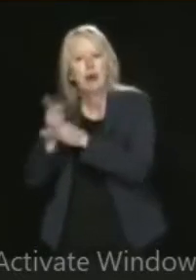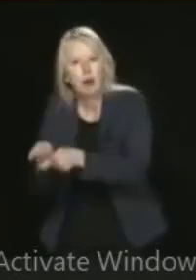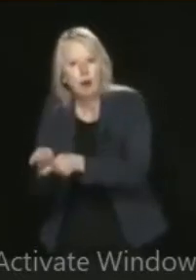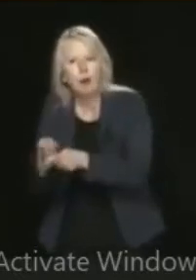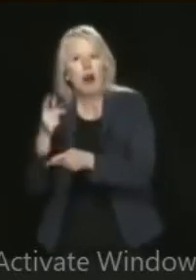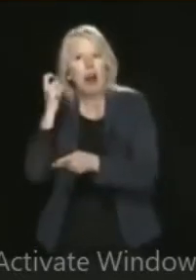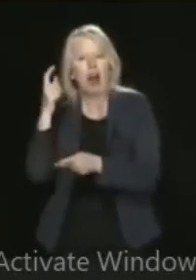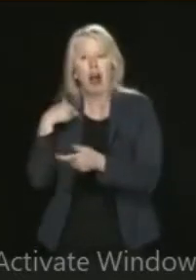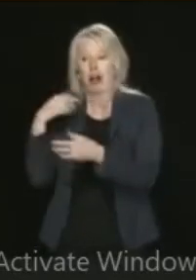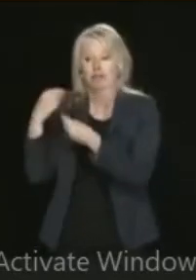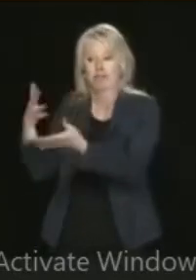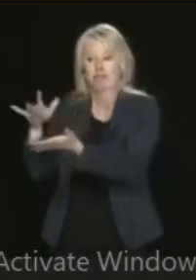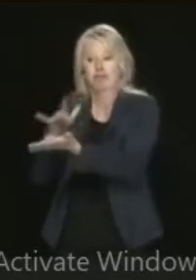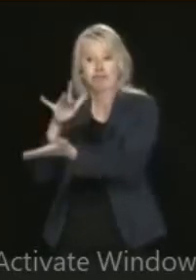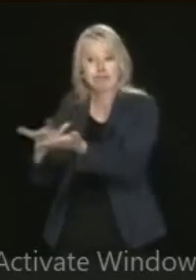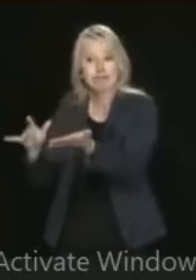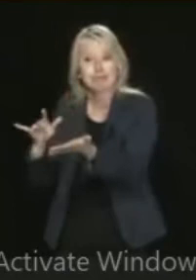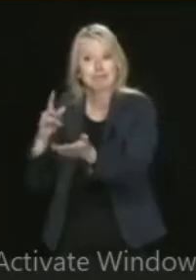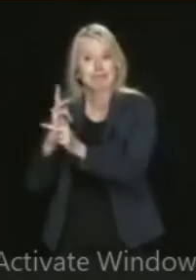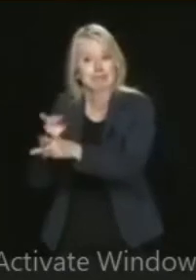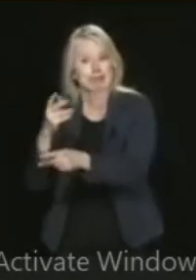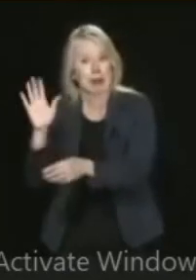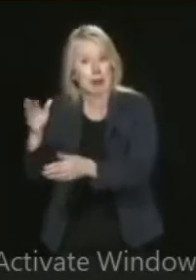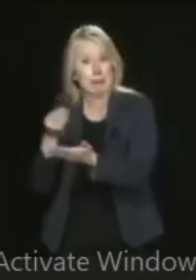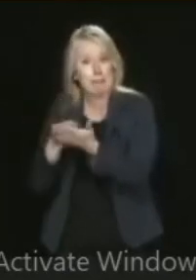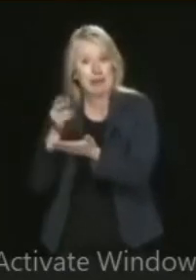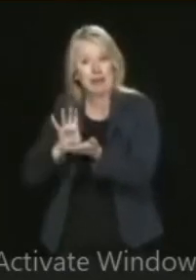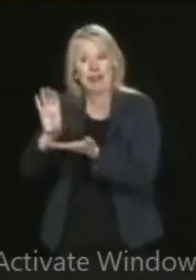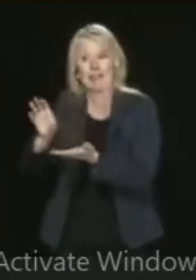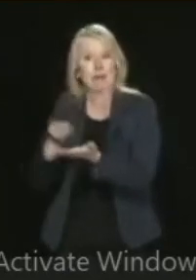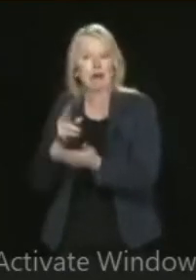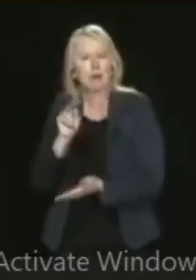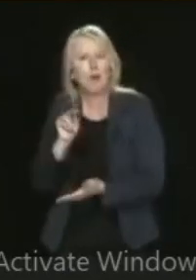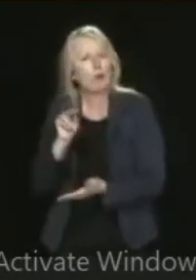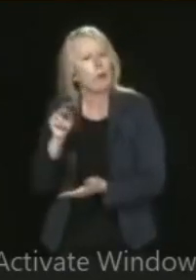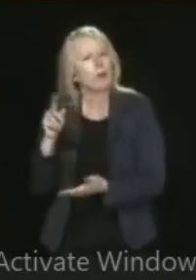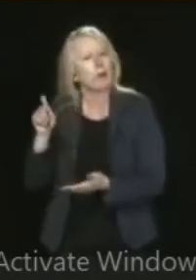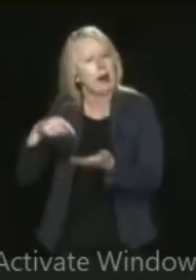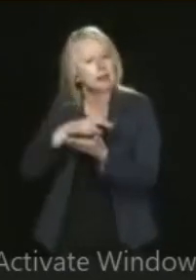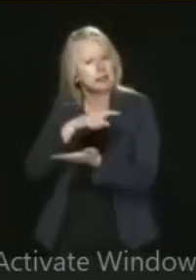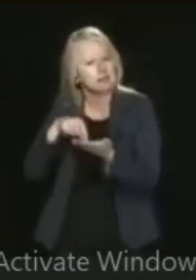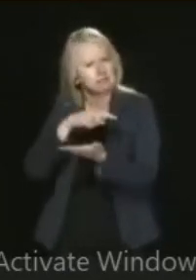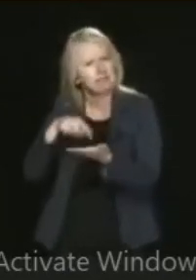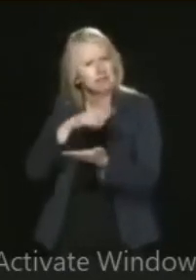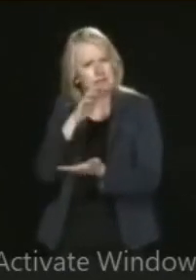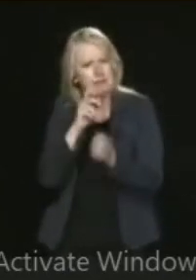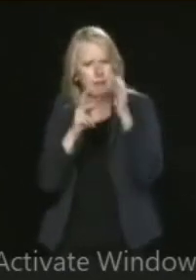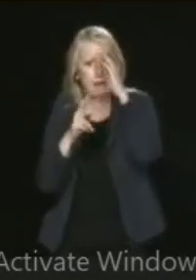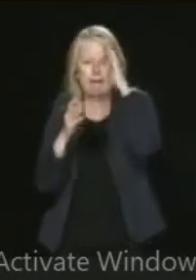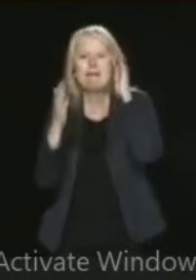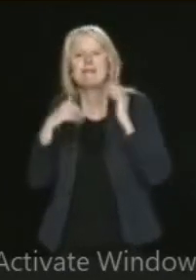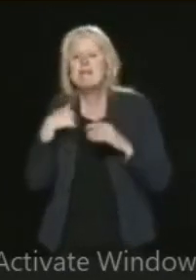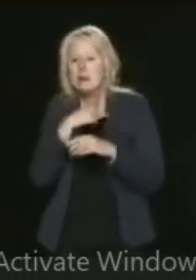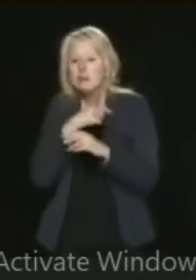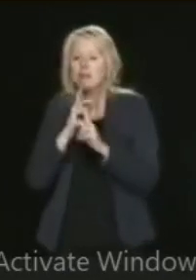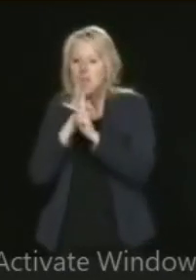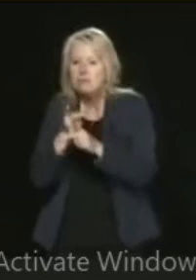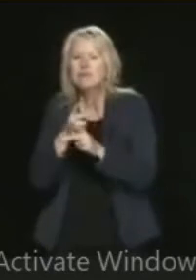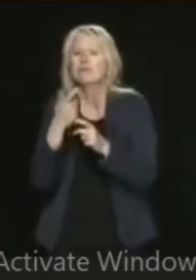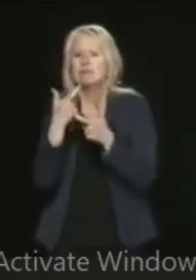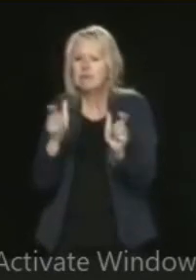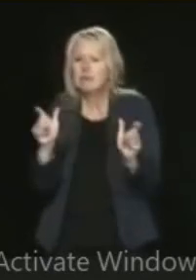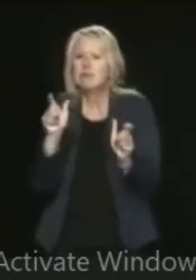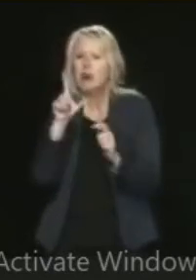bailouts. Just as we are finding ways to support small and medium-sized businesses, we'll provide loans to the